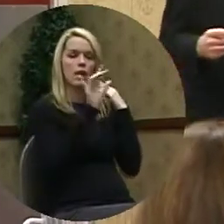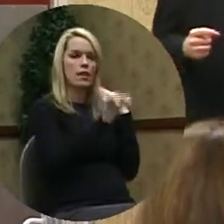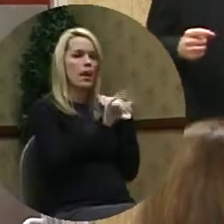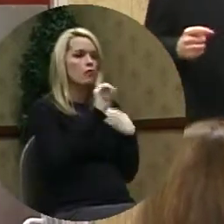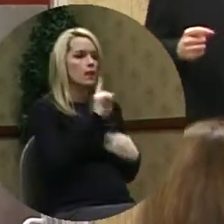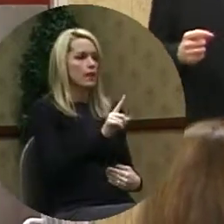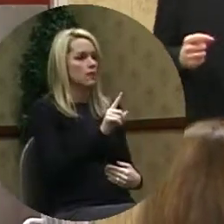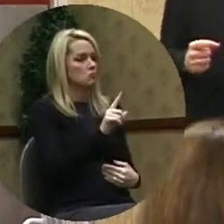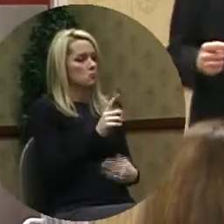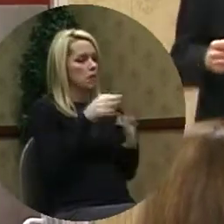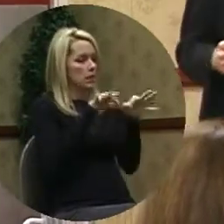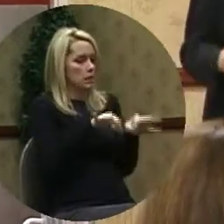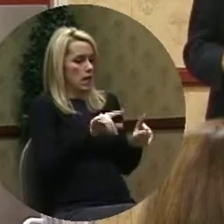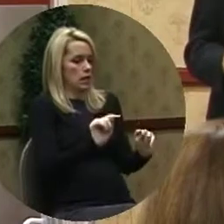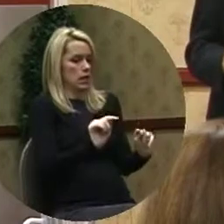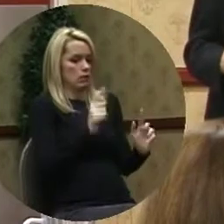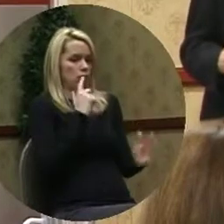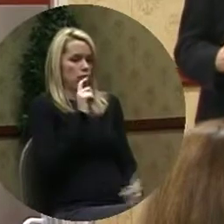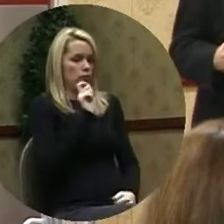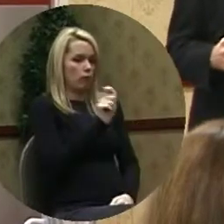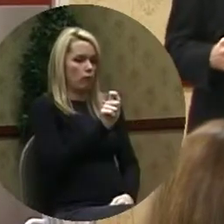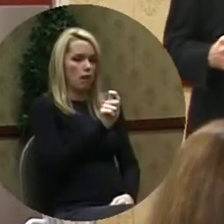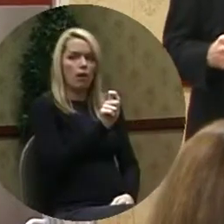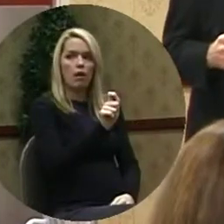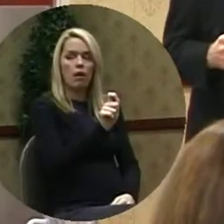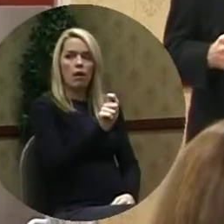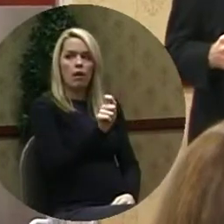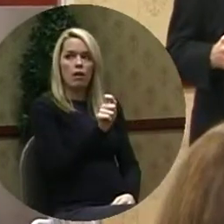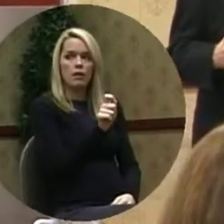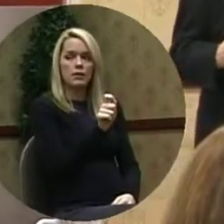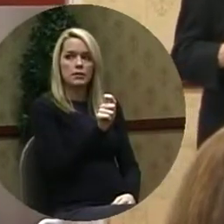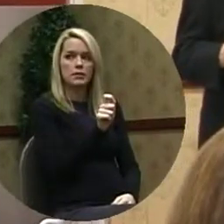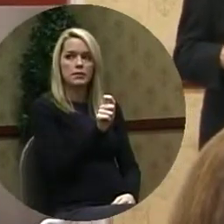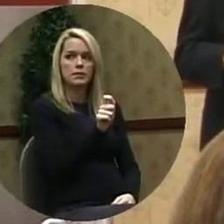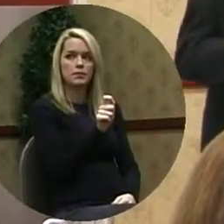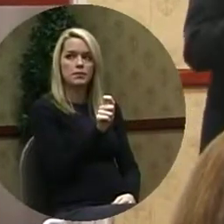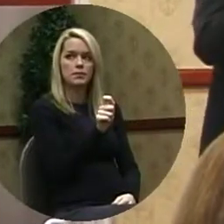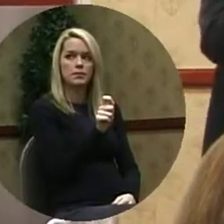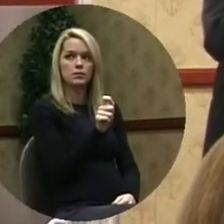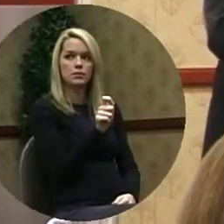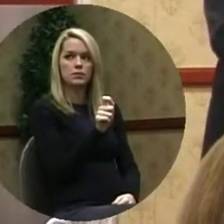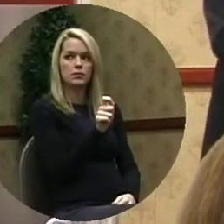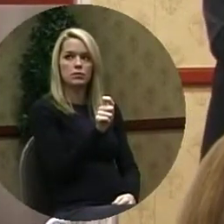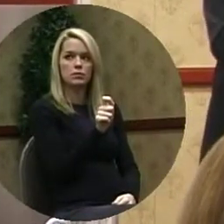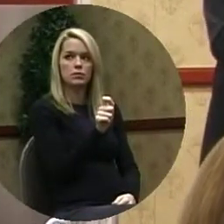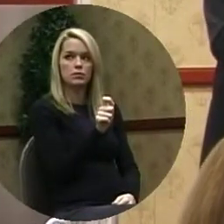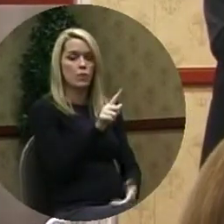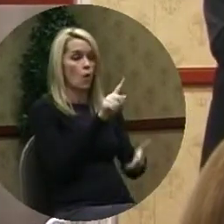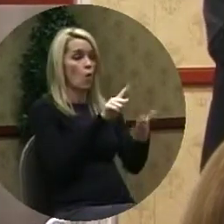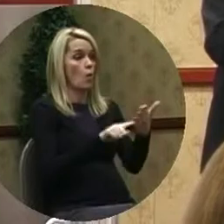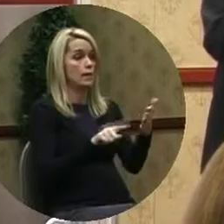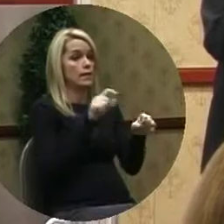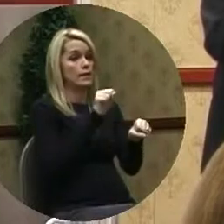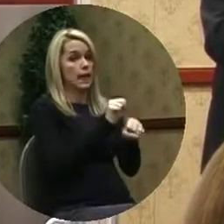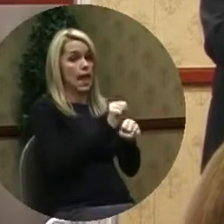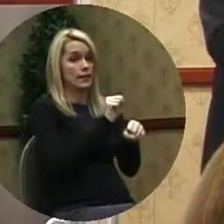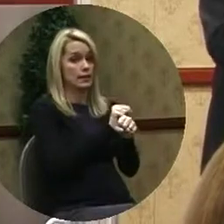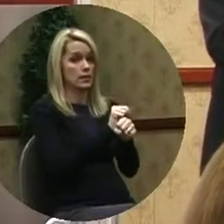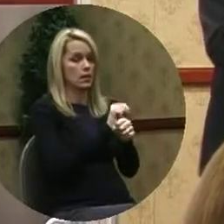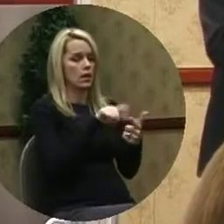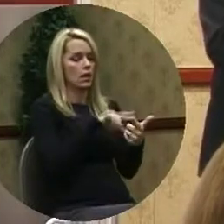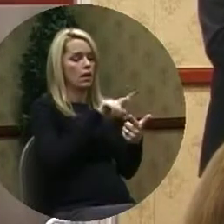something. But it also gets into the discussion of what's the task,